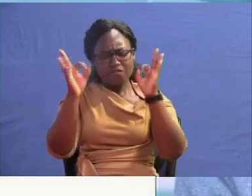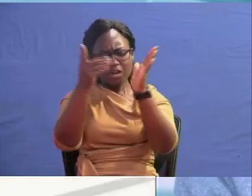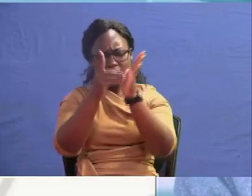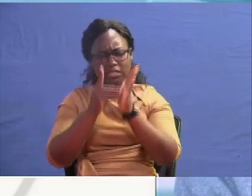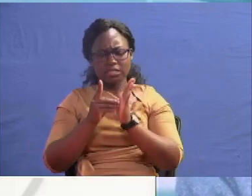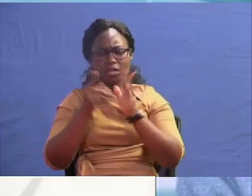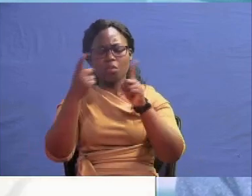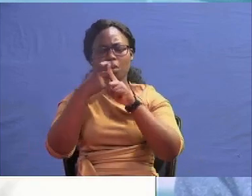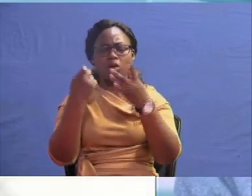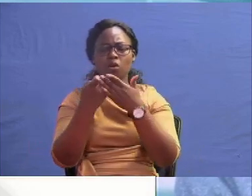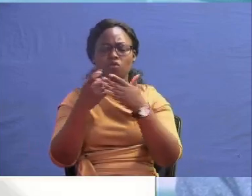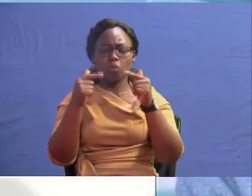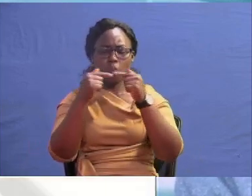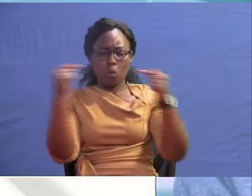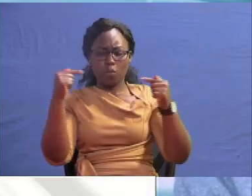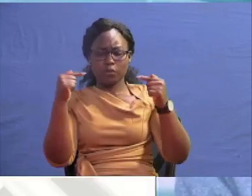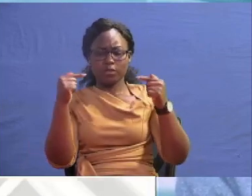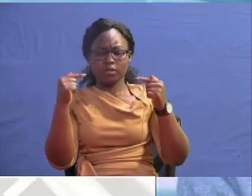from the opposition